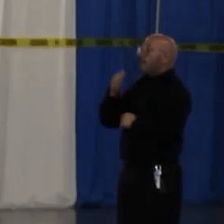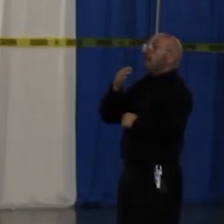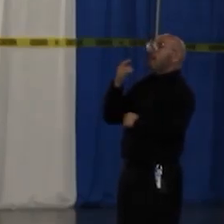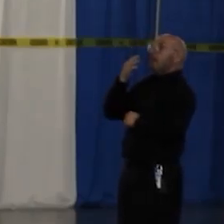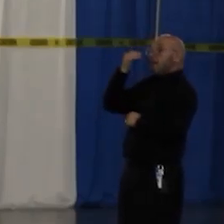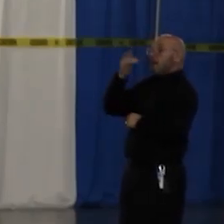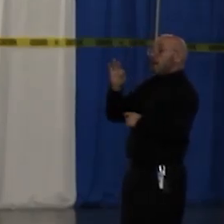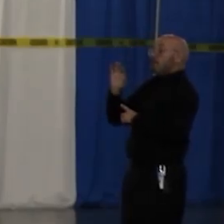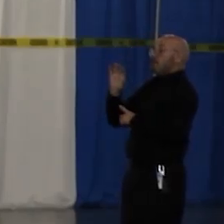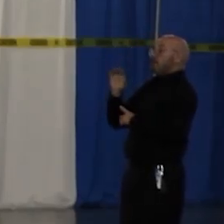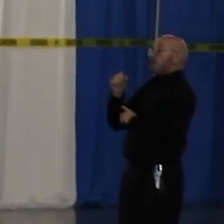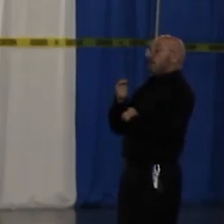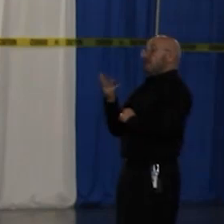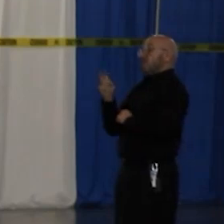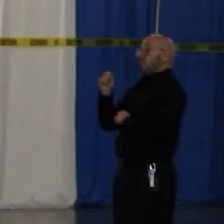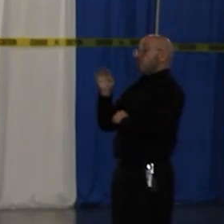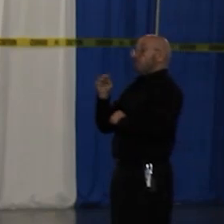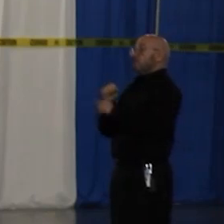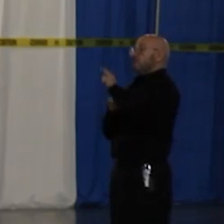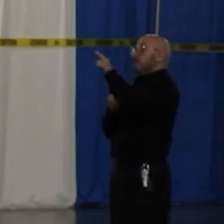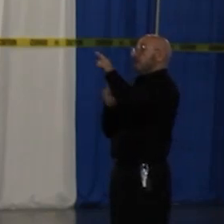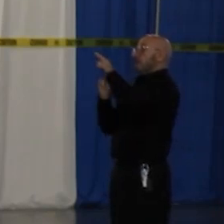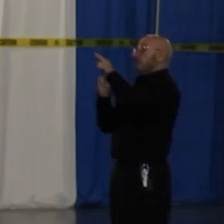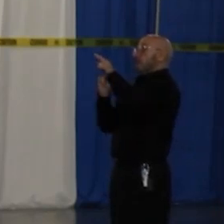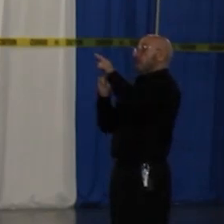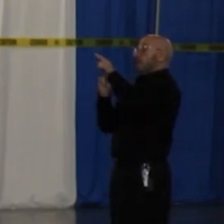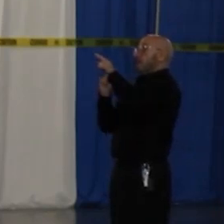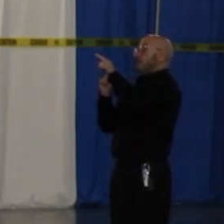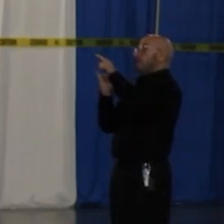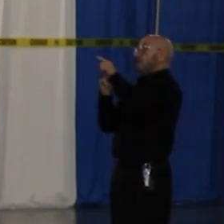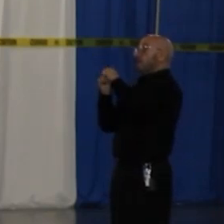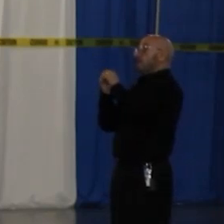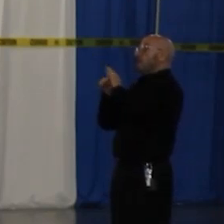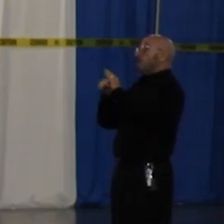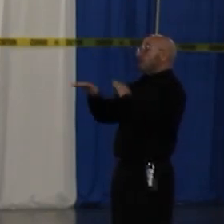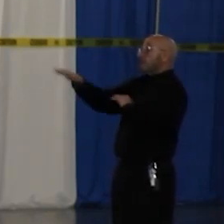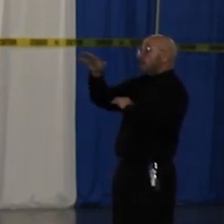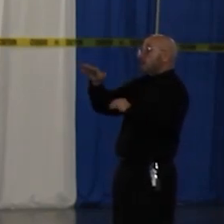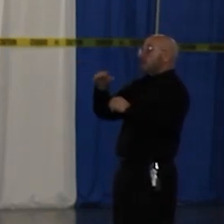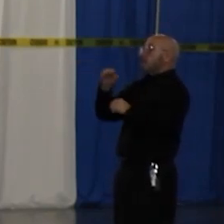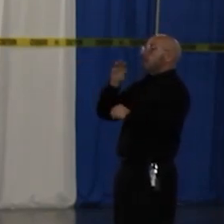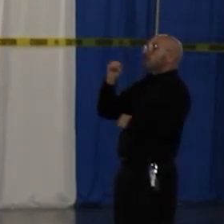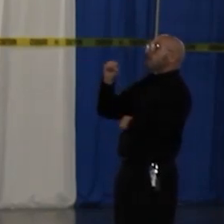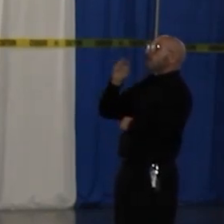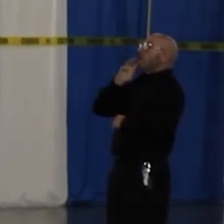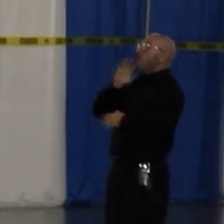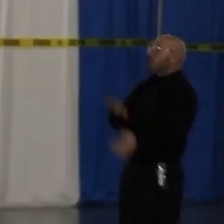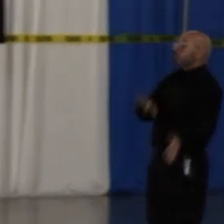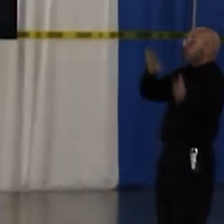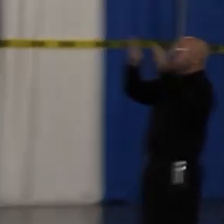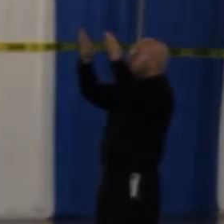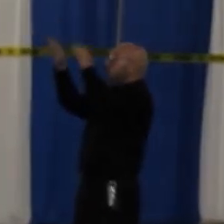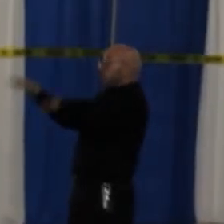storms. So Katrina caused a lot of storm surge deaths in 2000 and in the mid-2000s there, and so that's why the